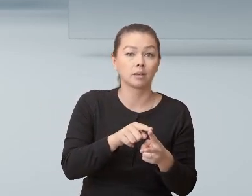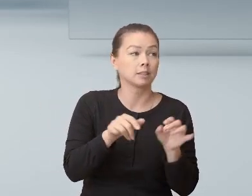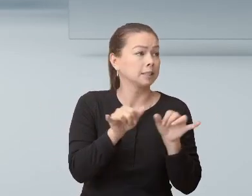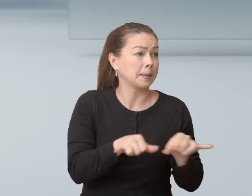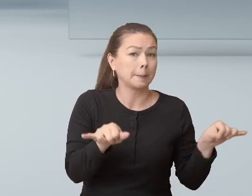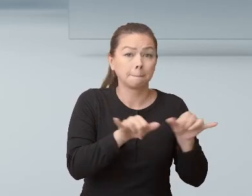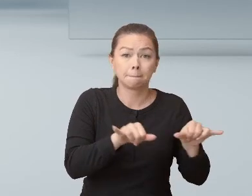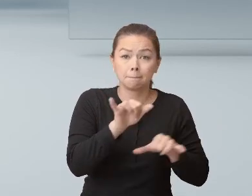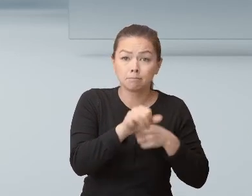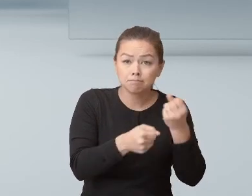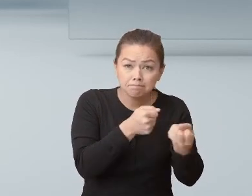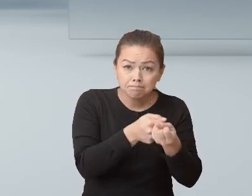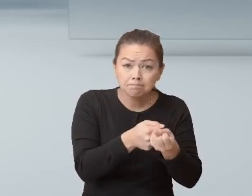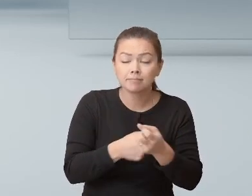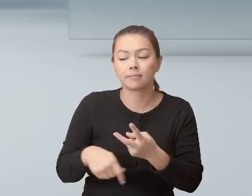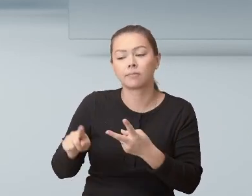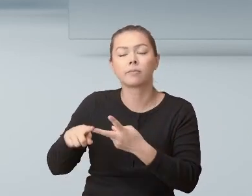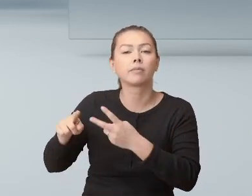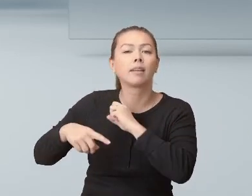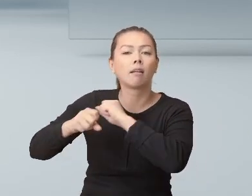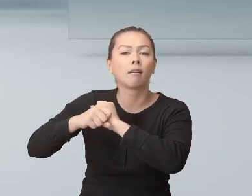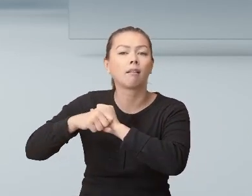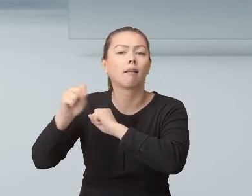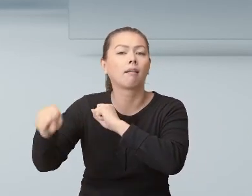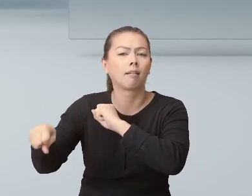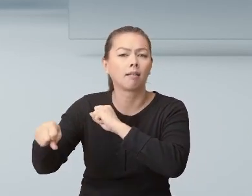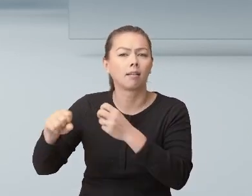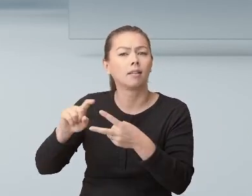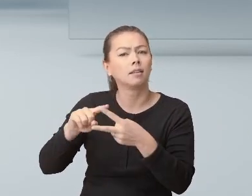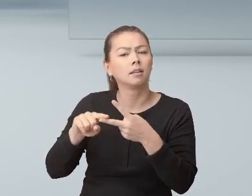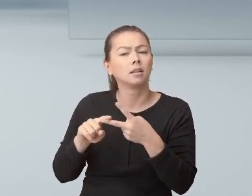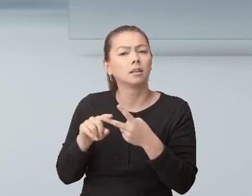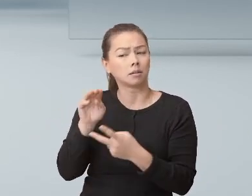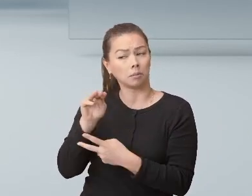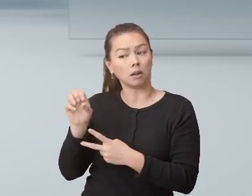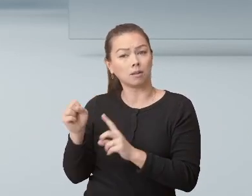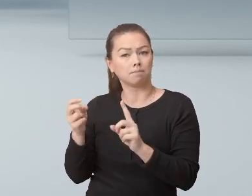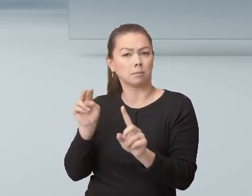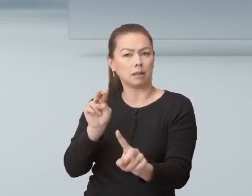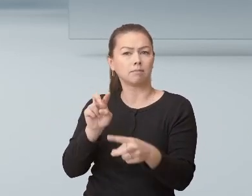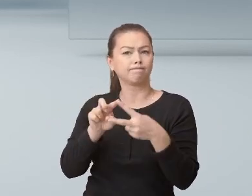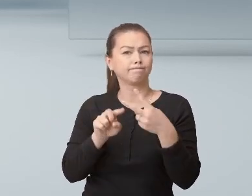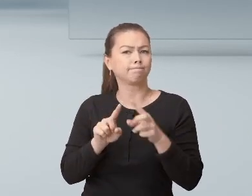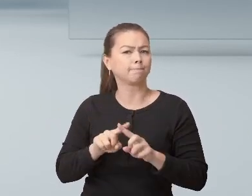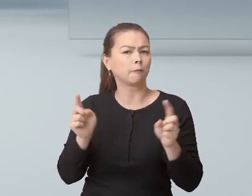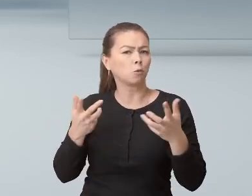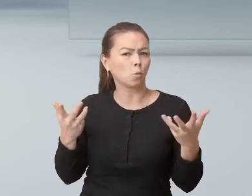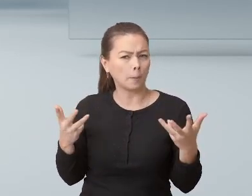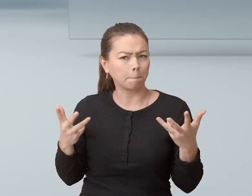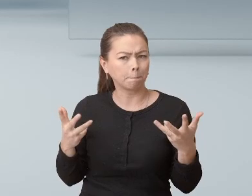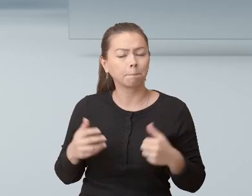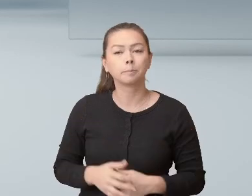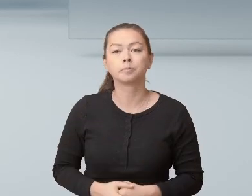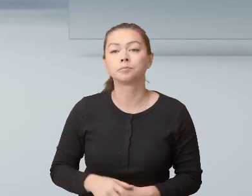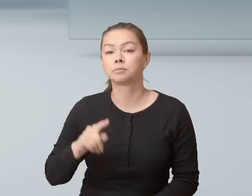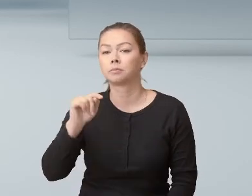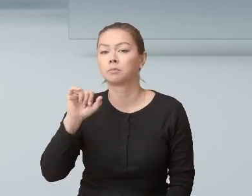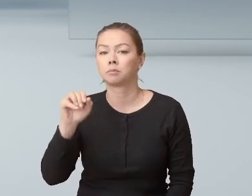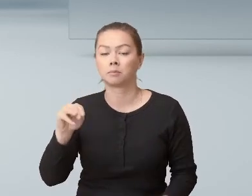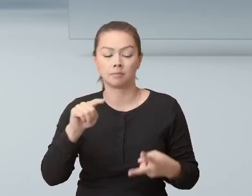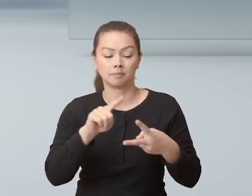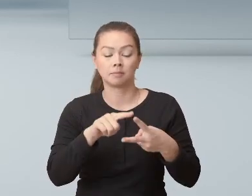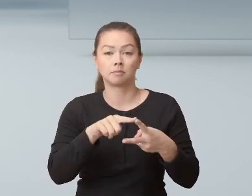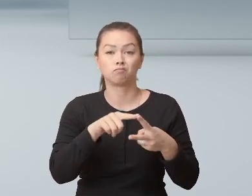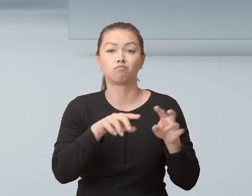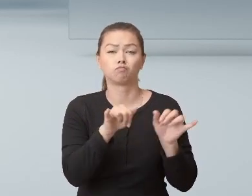what's the difference between mainstream and extended from Microsoft's point of view? The mainstream support is Microsoft's commitment to do